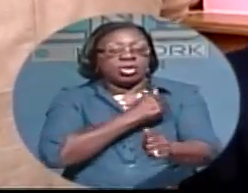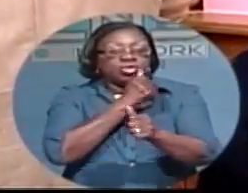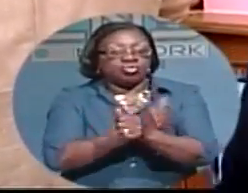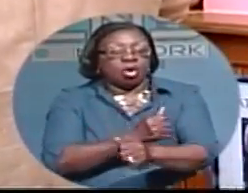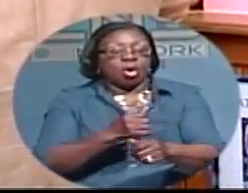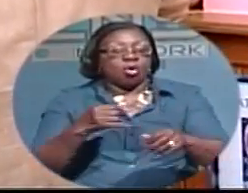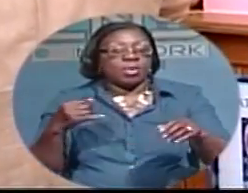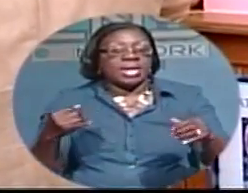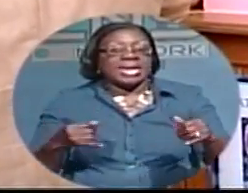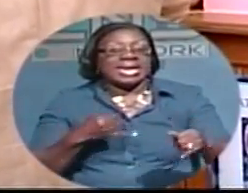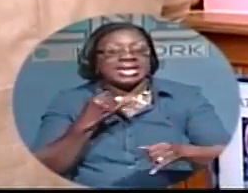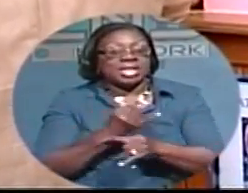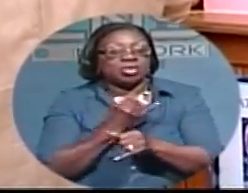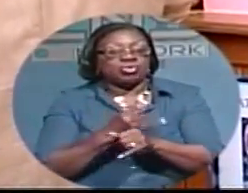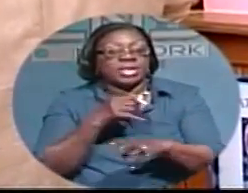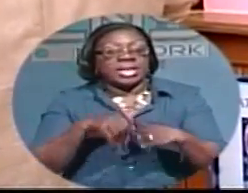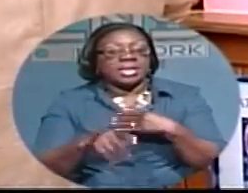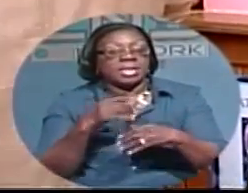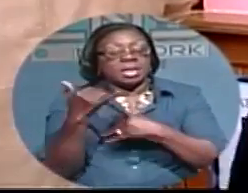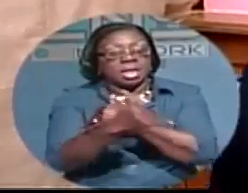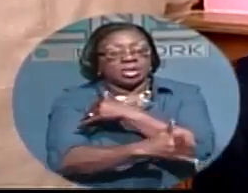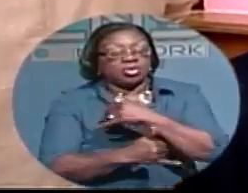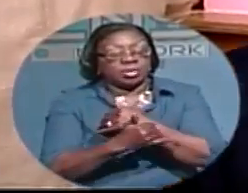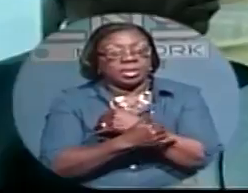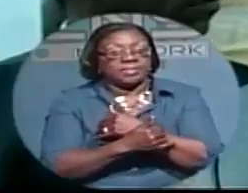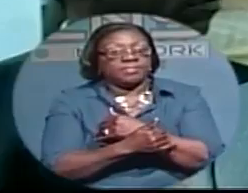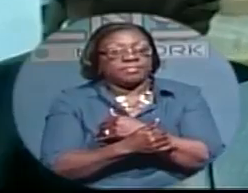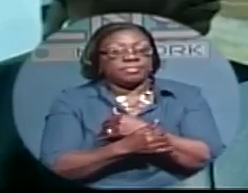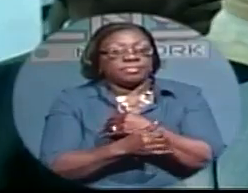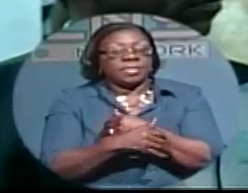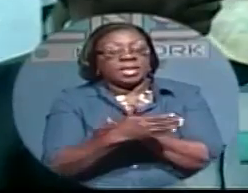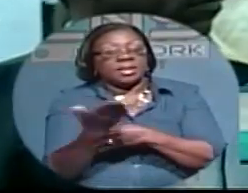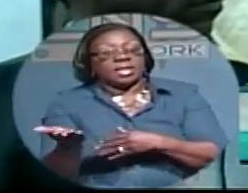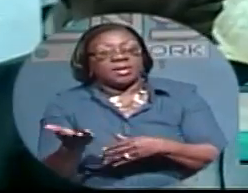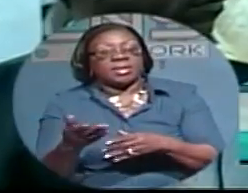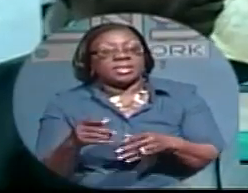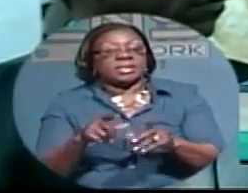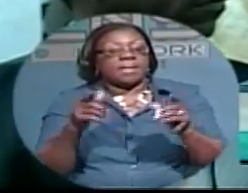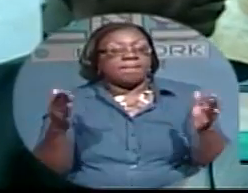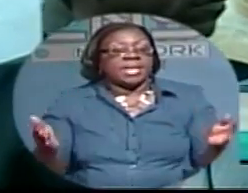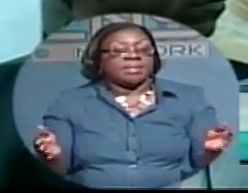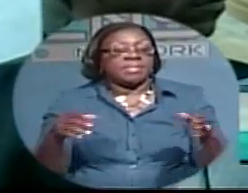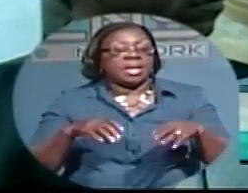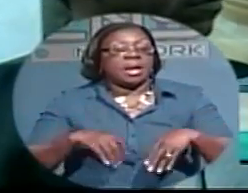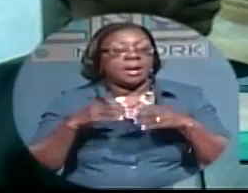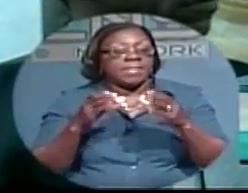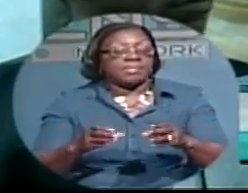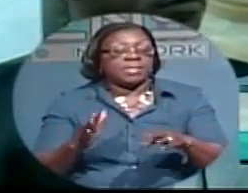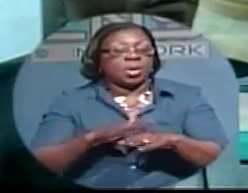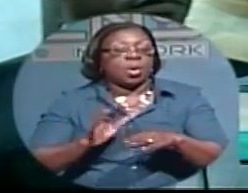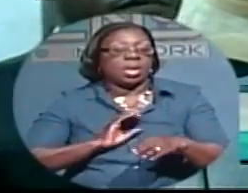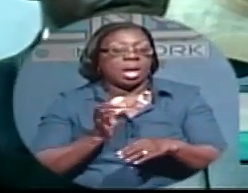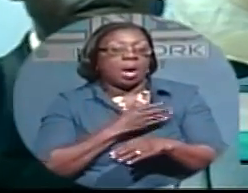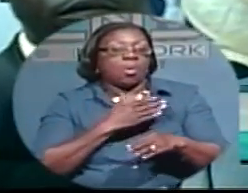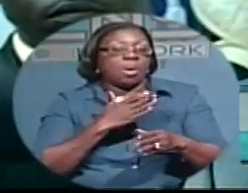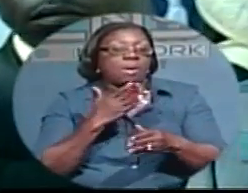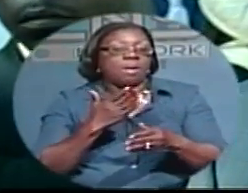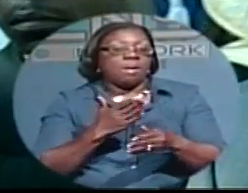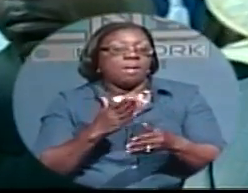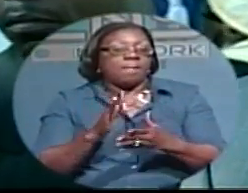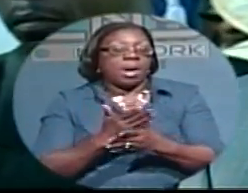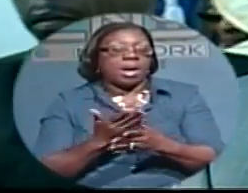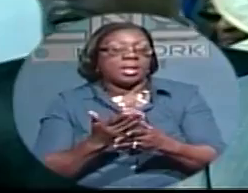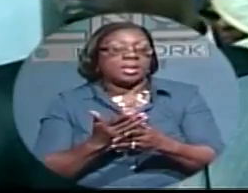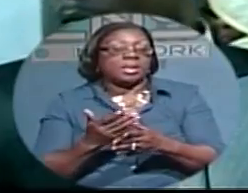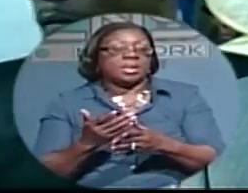us regional and global leaders in the financial services industry. There is a major commitment on our part to make sure that we